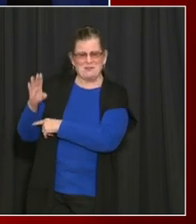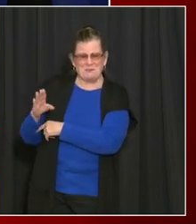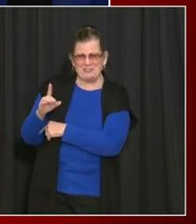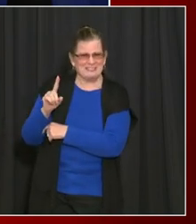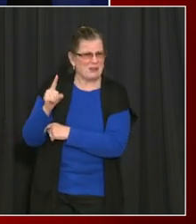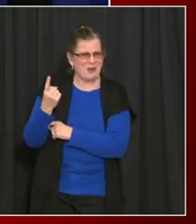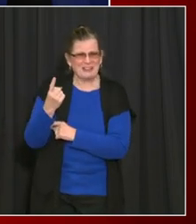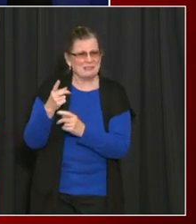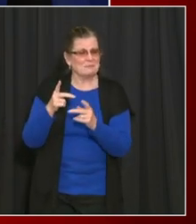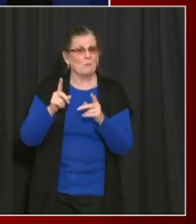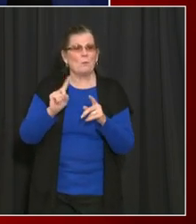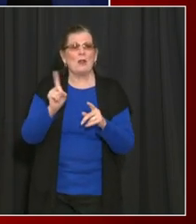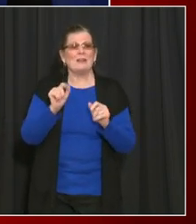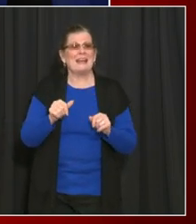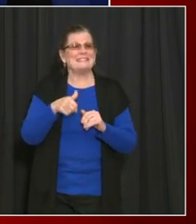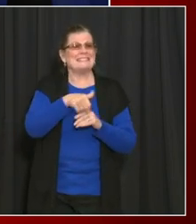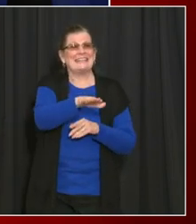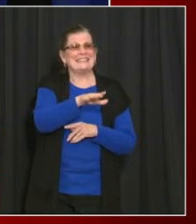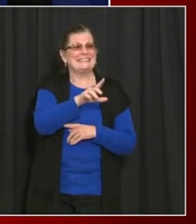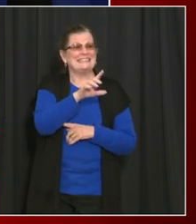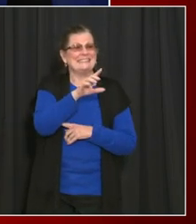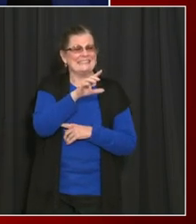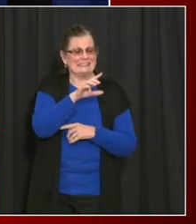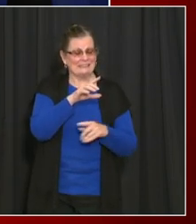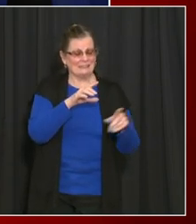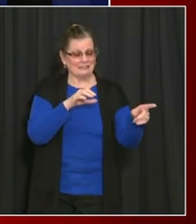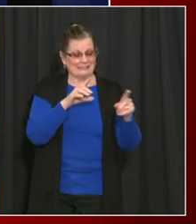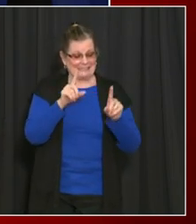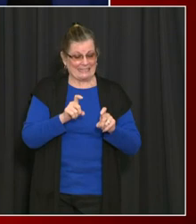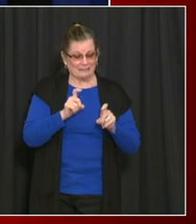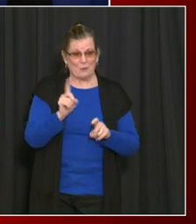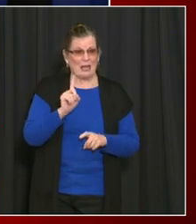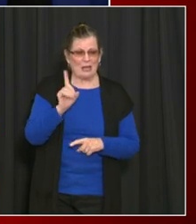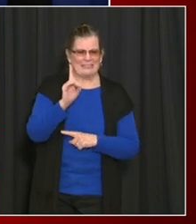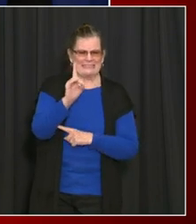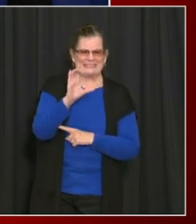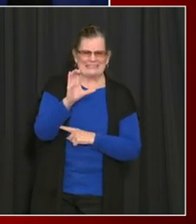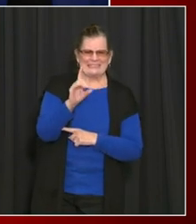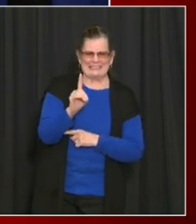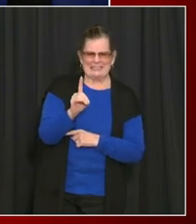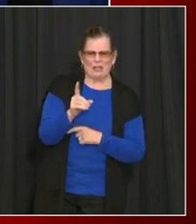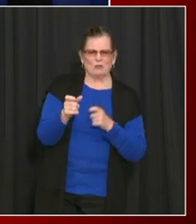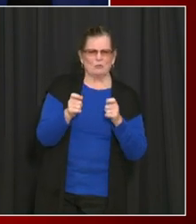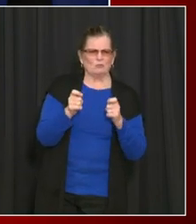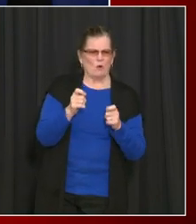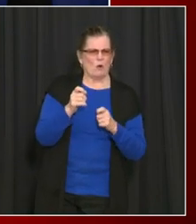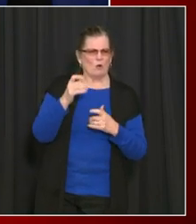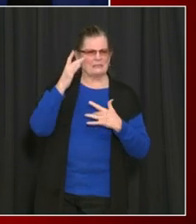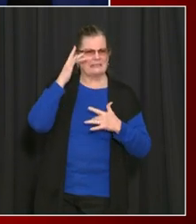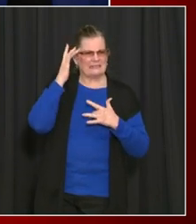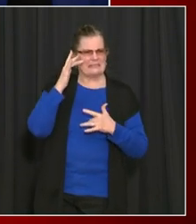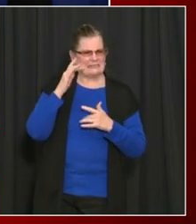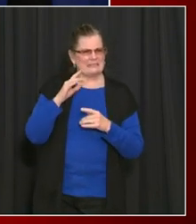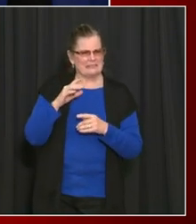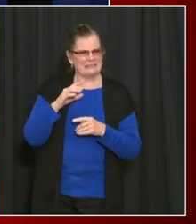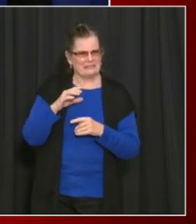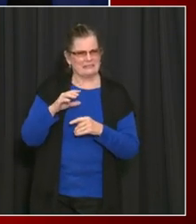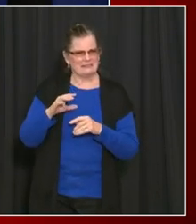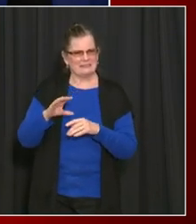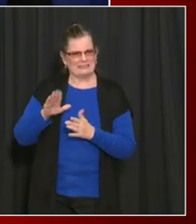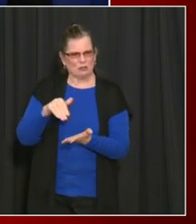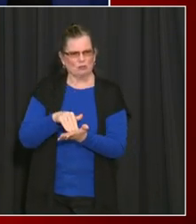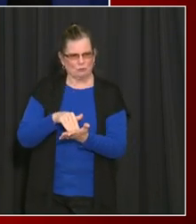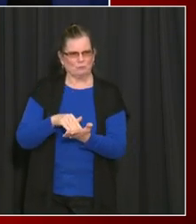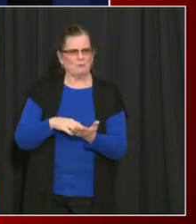place to send a test was the CDC. Now you can have a test done in a number of places.